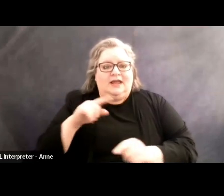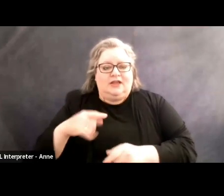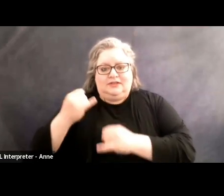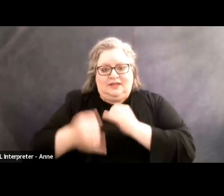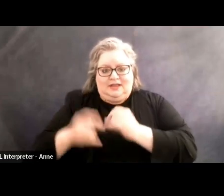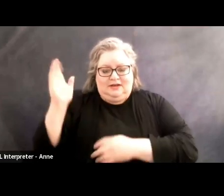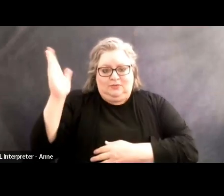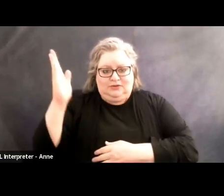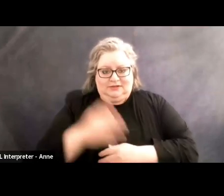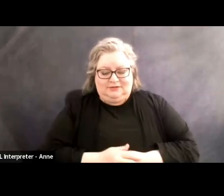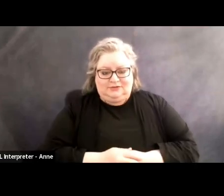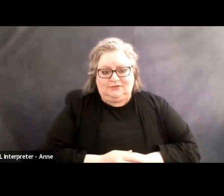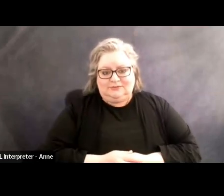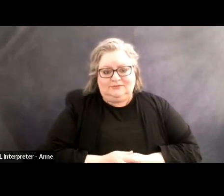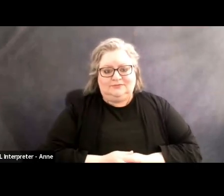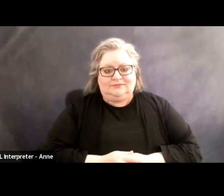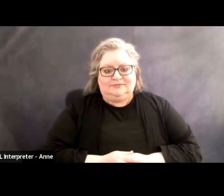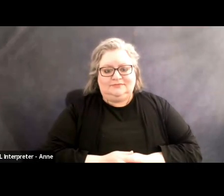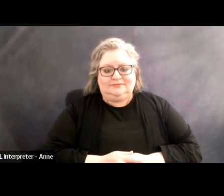end of the presentation.